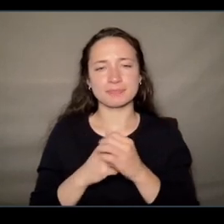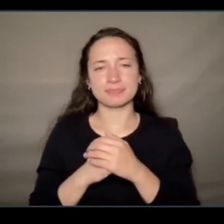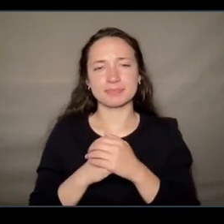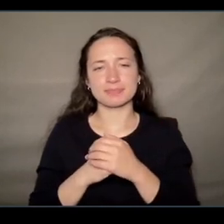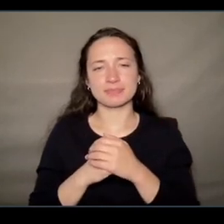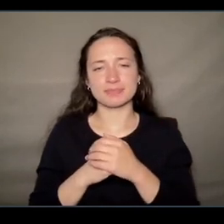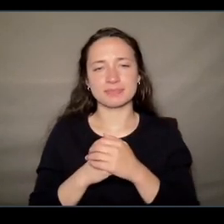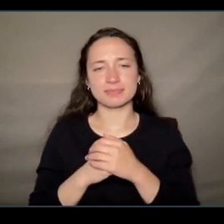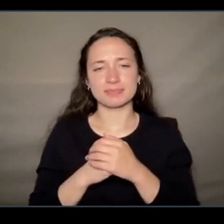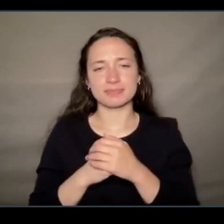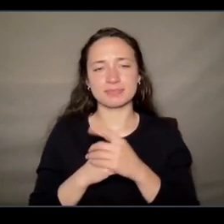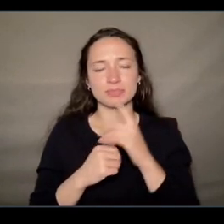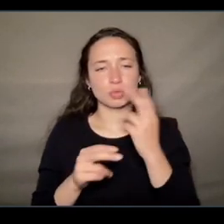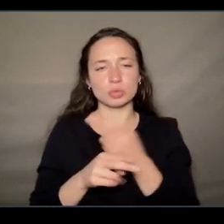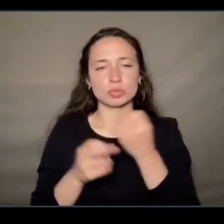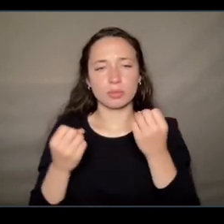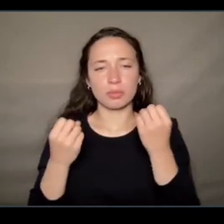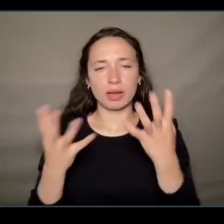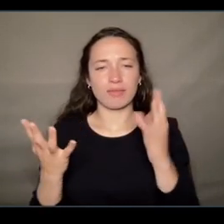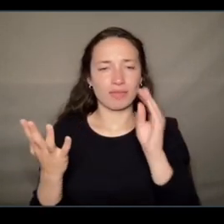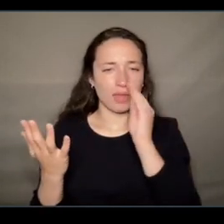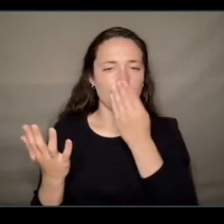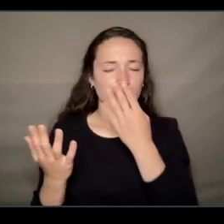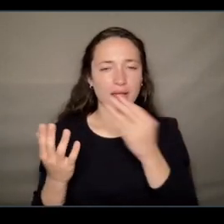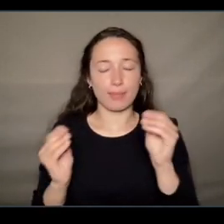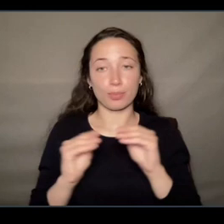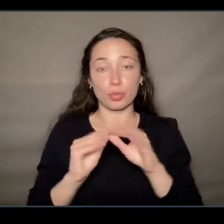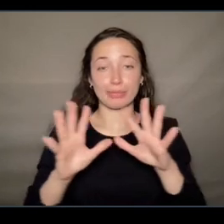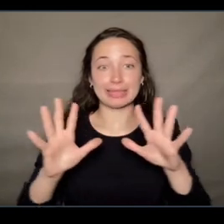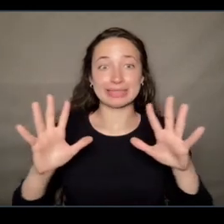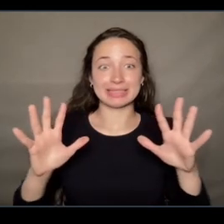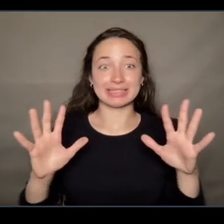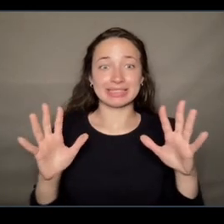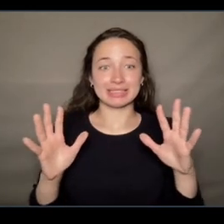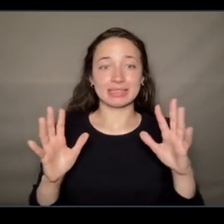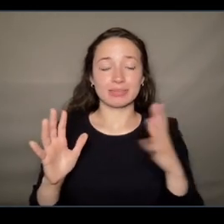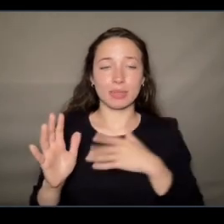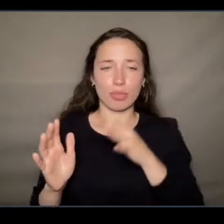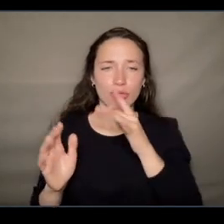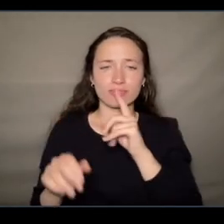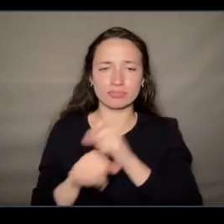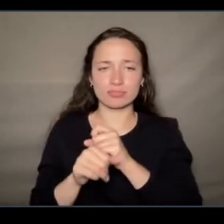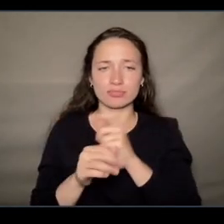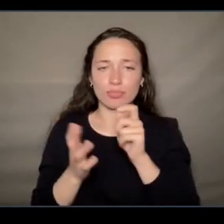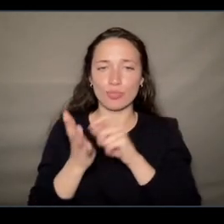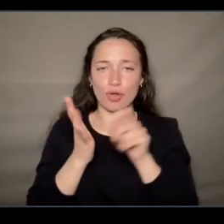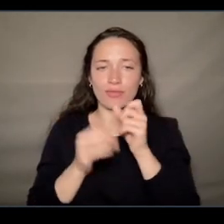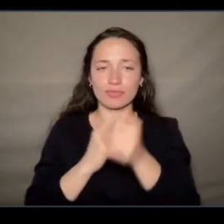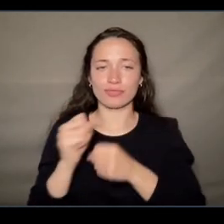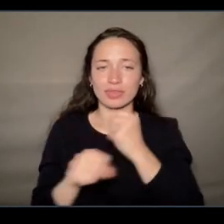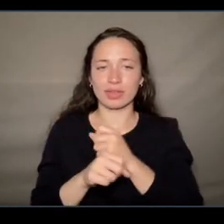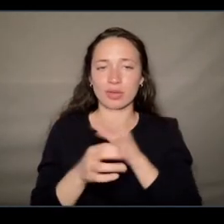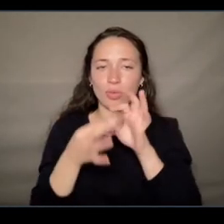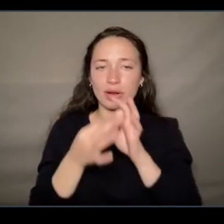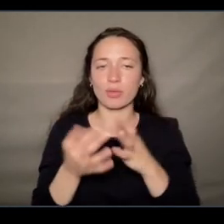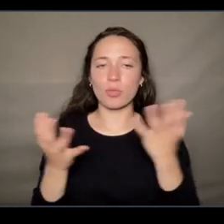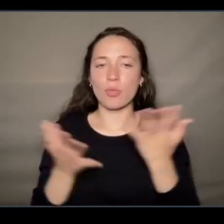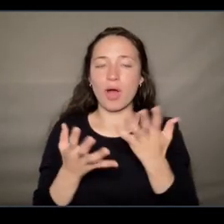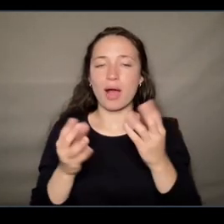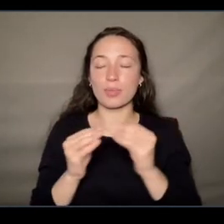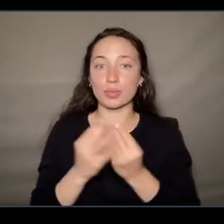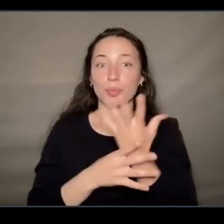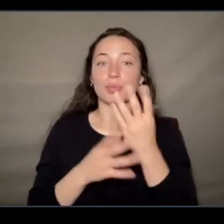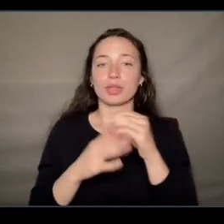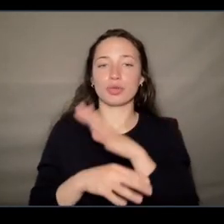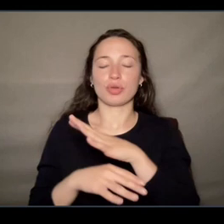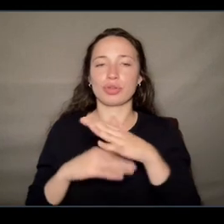I love how you used so many flowers and bloomings. My mother actually marked the year according to what bloomed